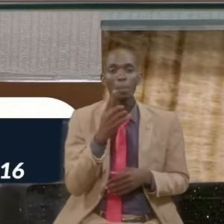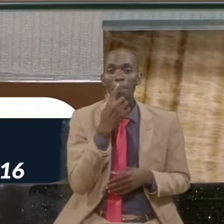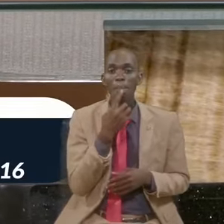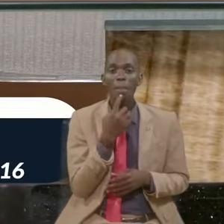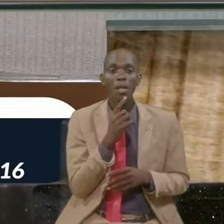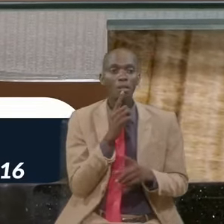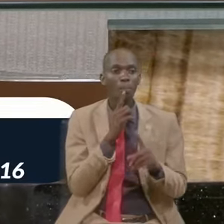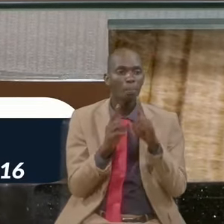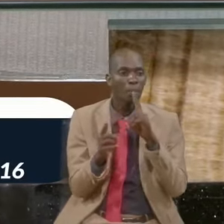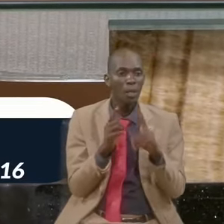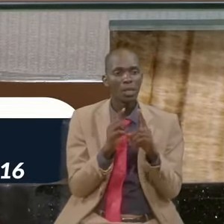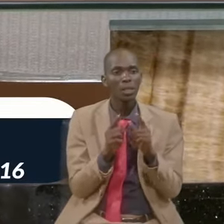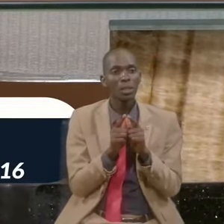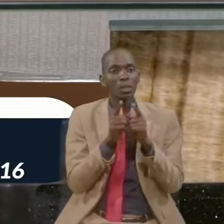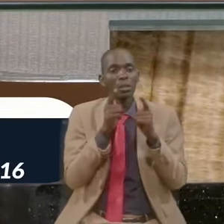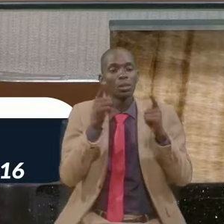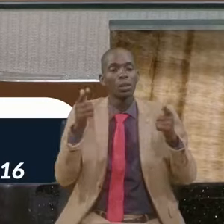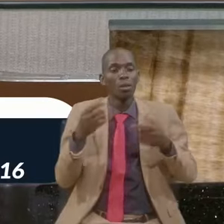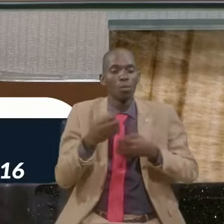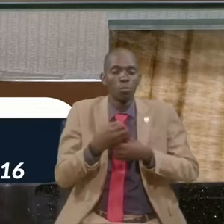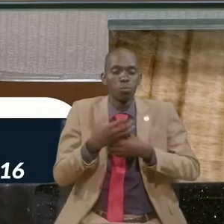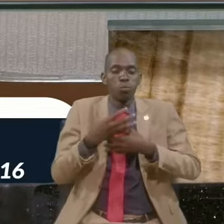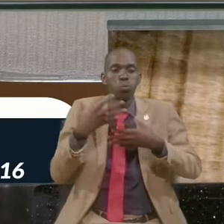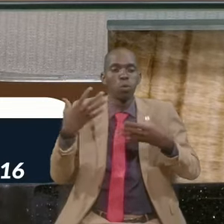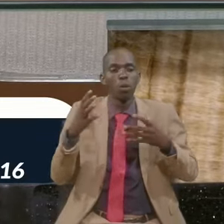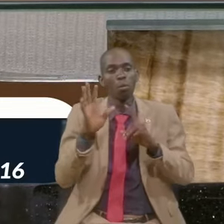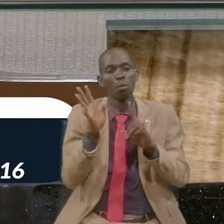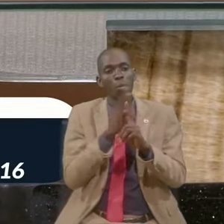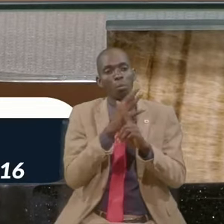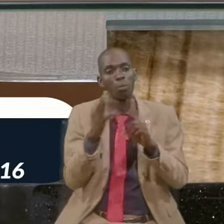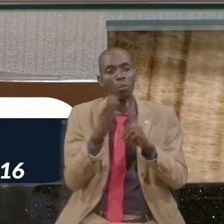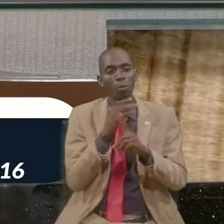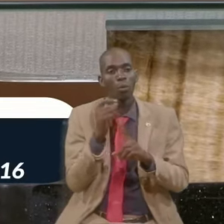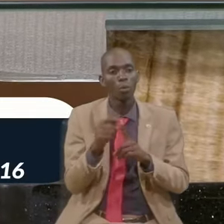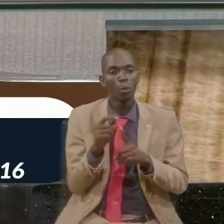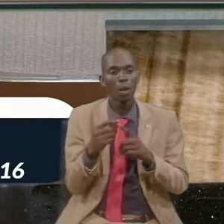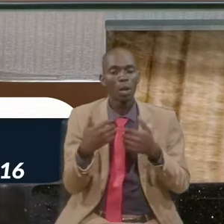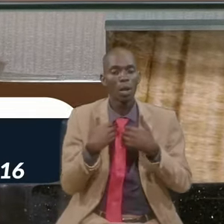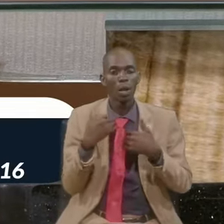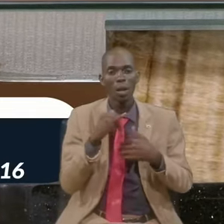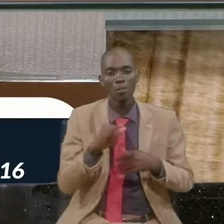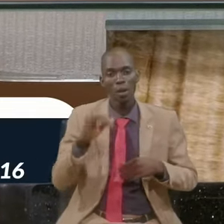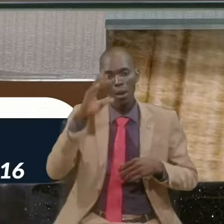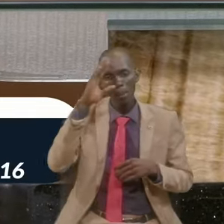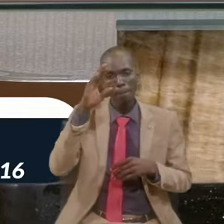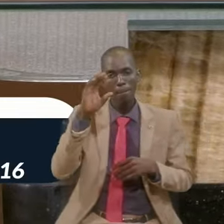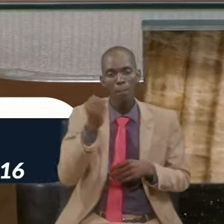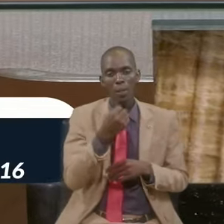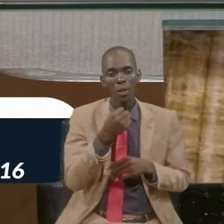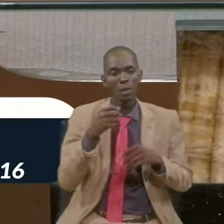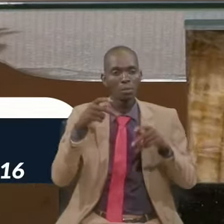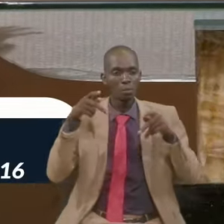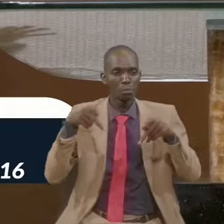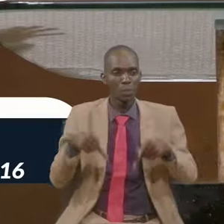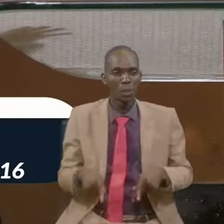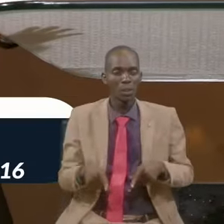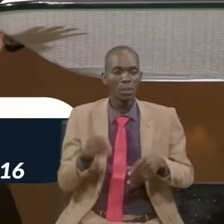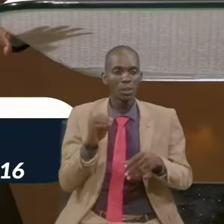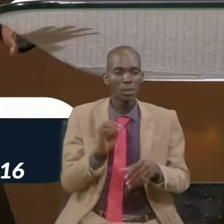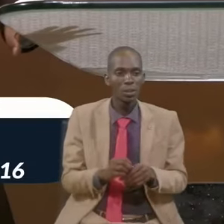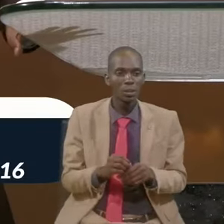mouth speaketh great swelling words, having men's